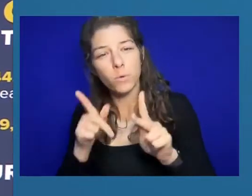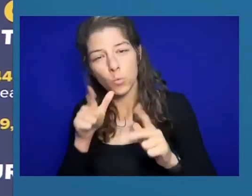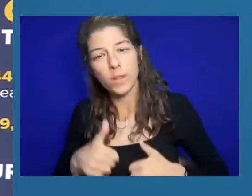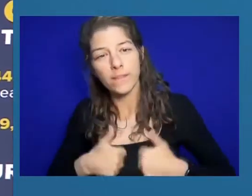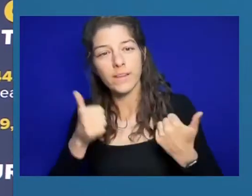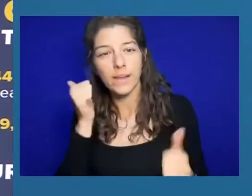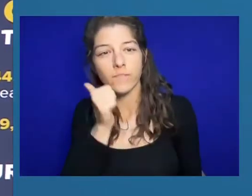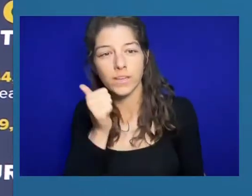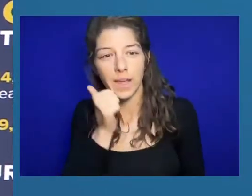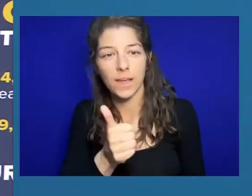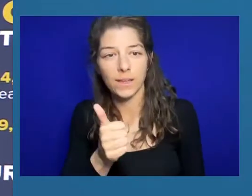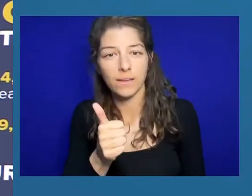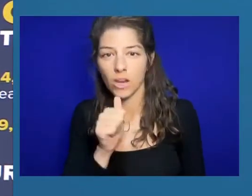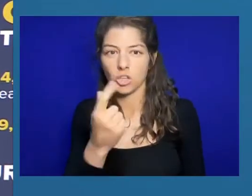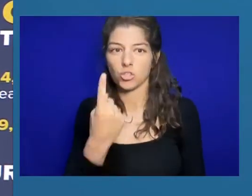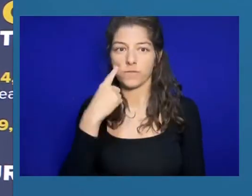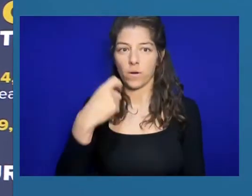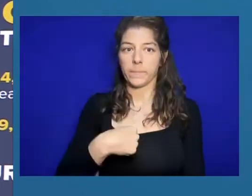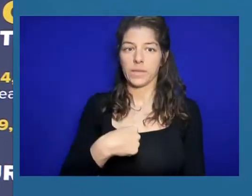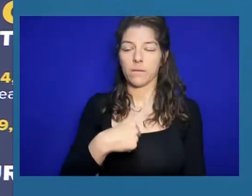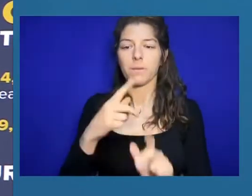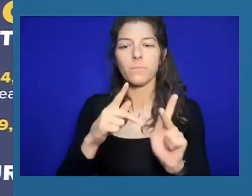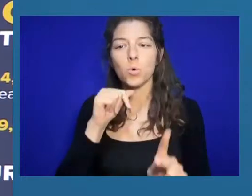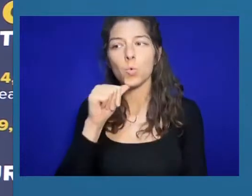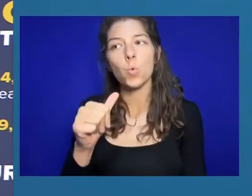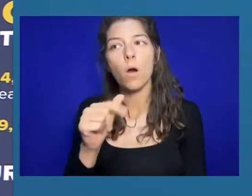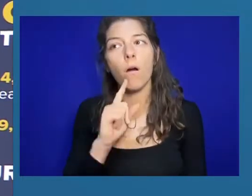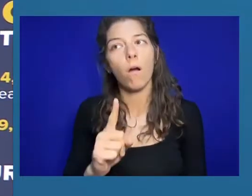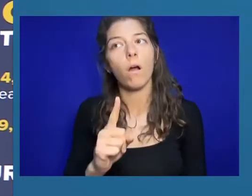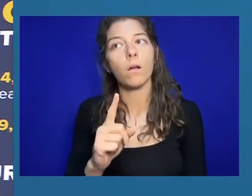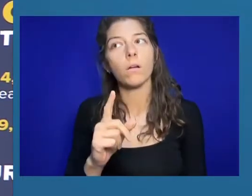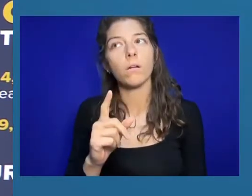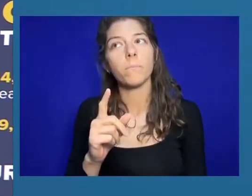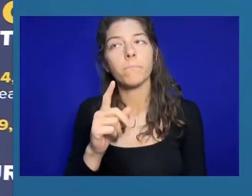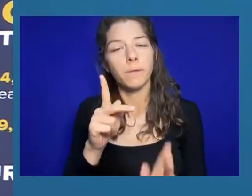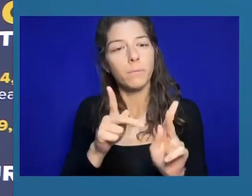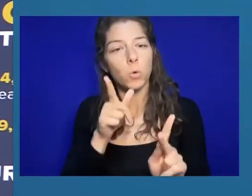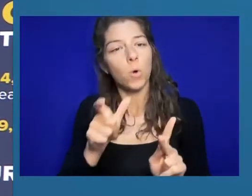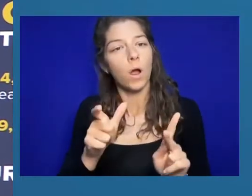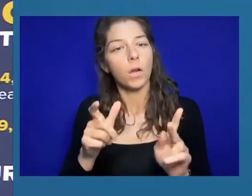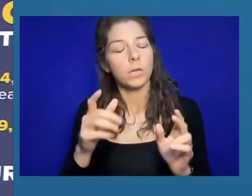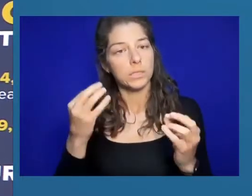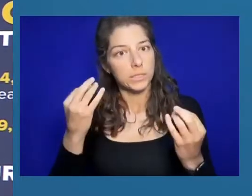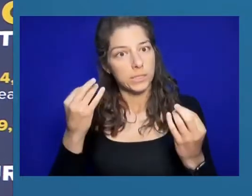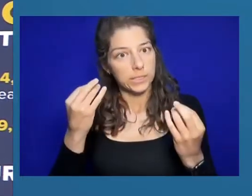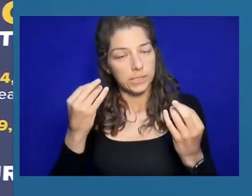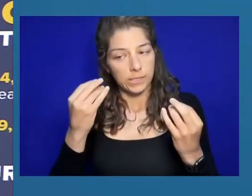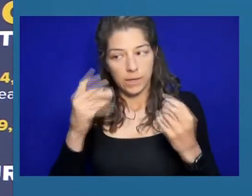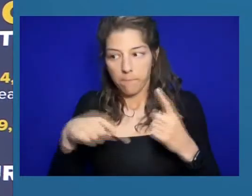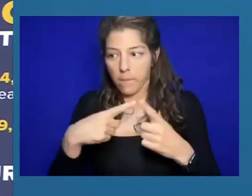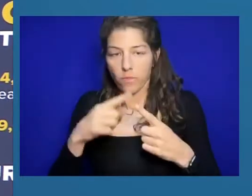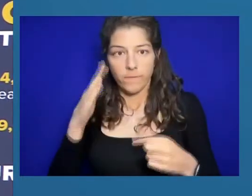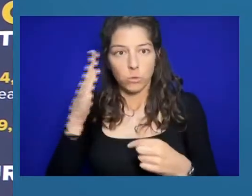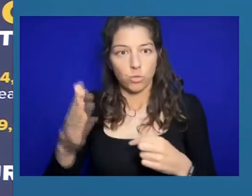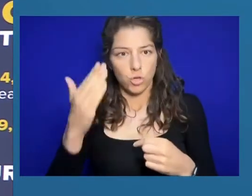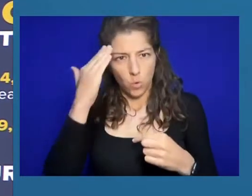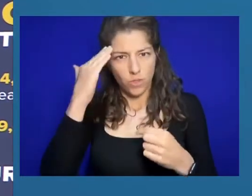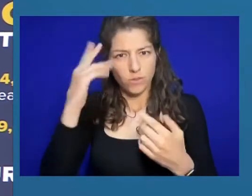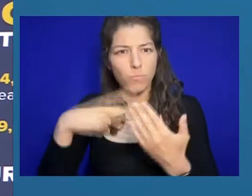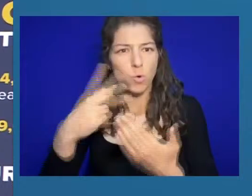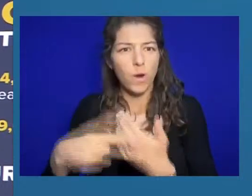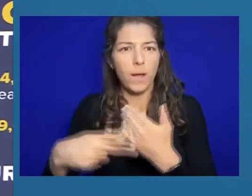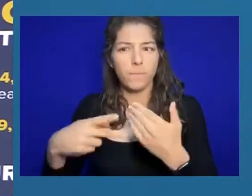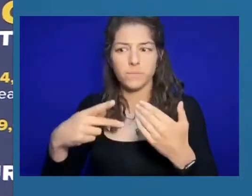day, who aren't sleeping as well tonight or this past few weeks or past few months, knowing that there's programs in place